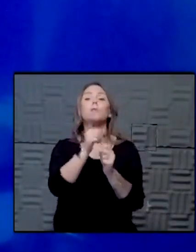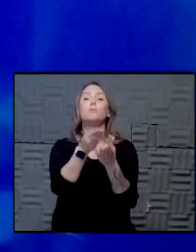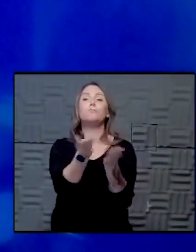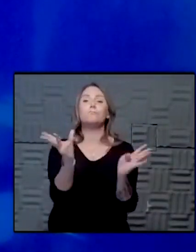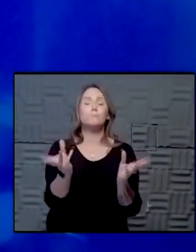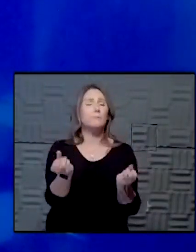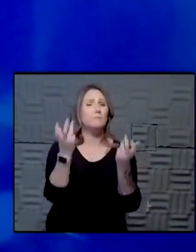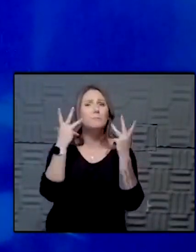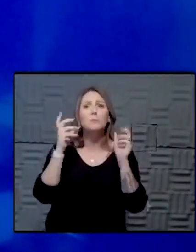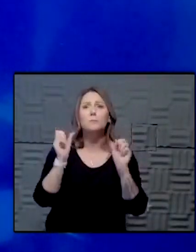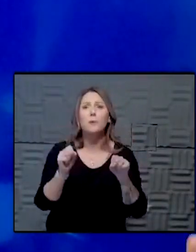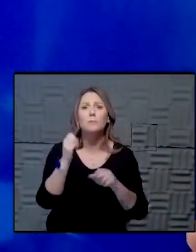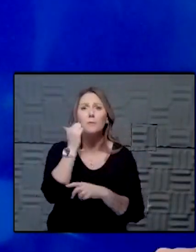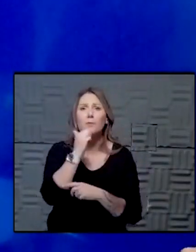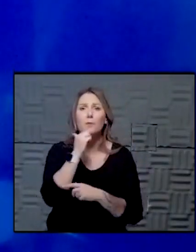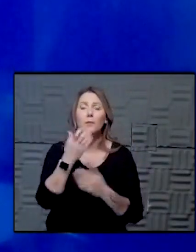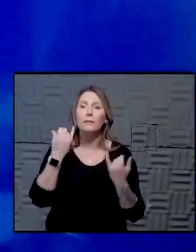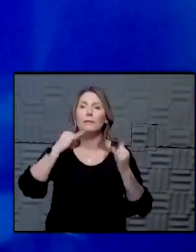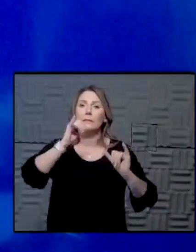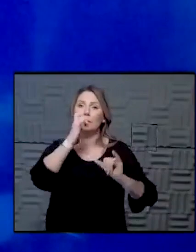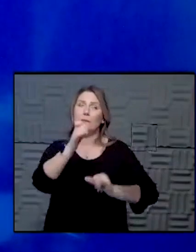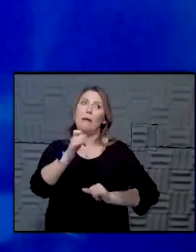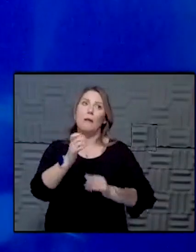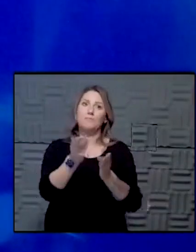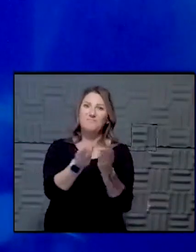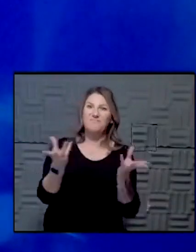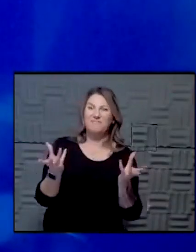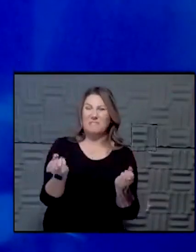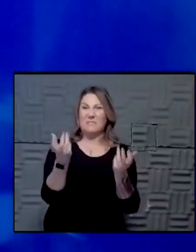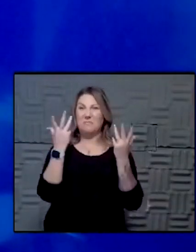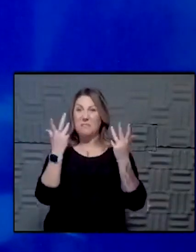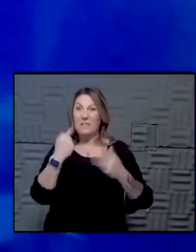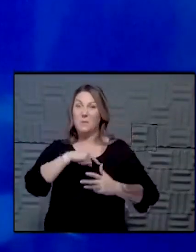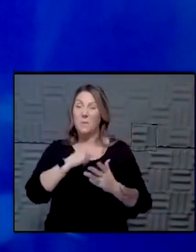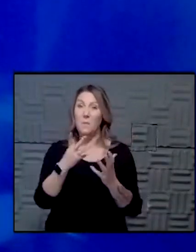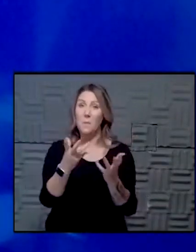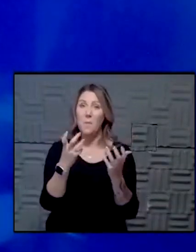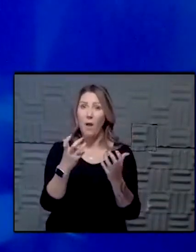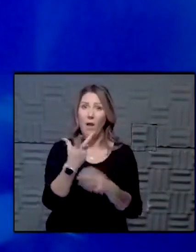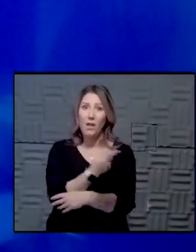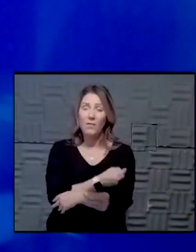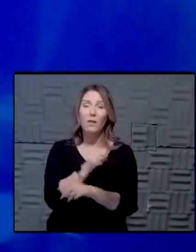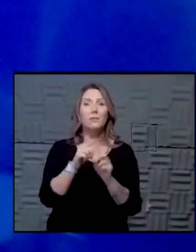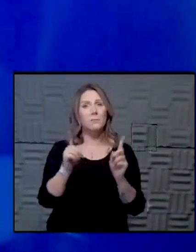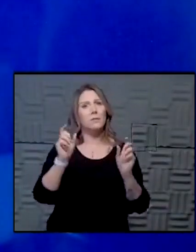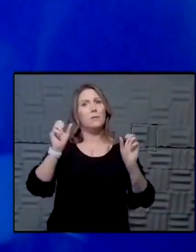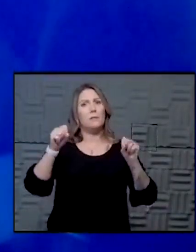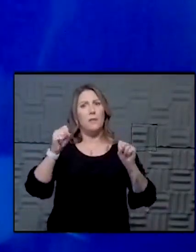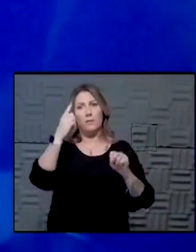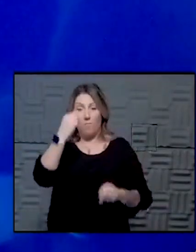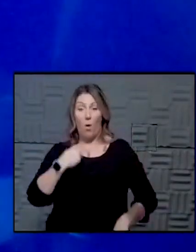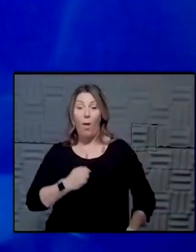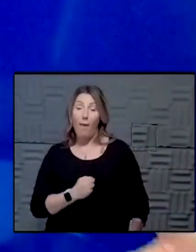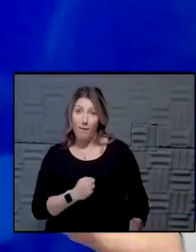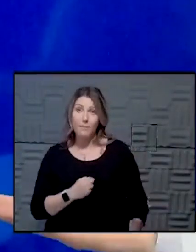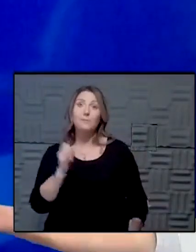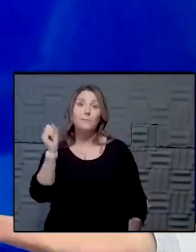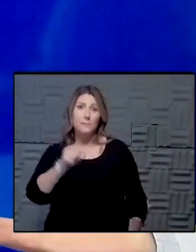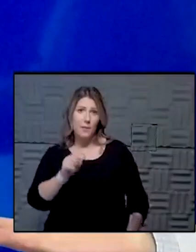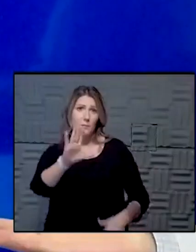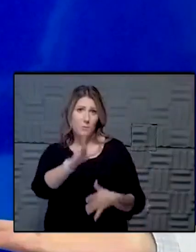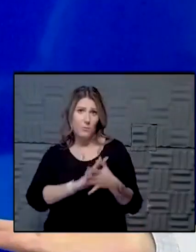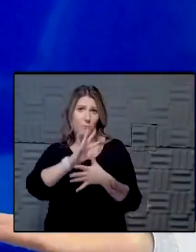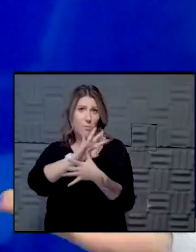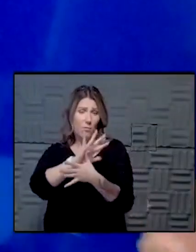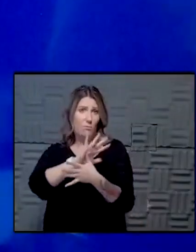possibly can every day. We're still not getting as many as we would like vaccinated. But yes, you can now, at least for us, you can get it done in your primary care